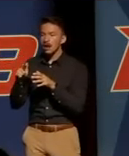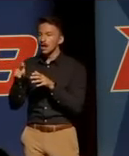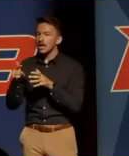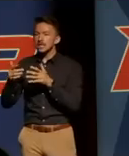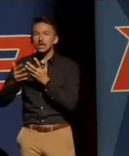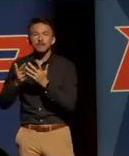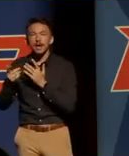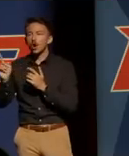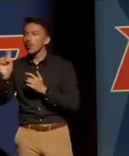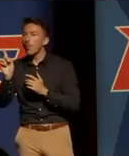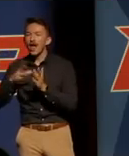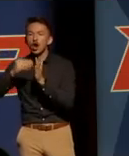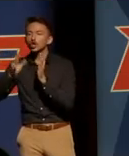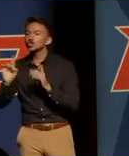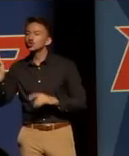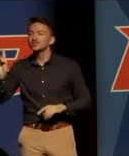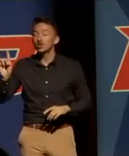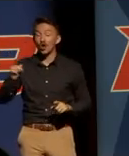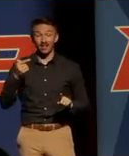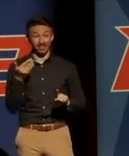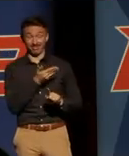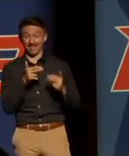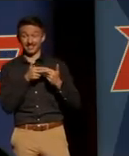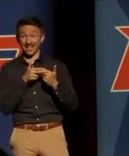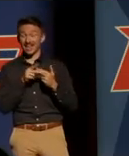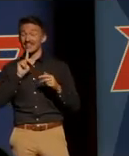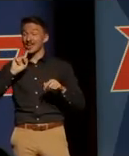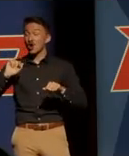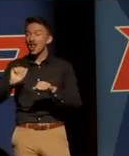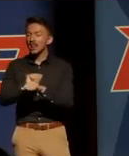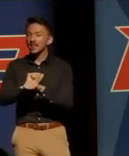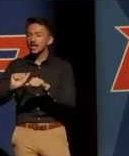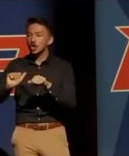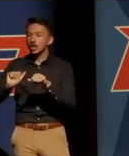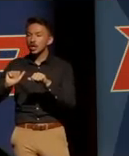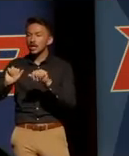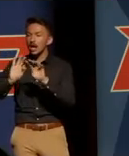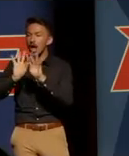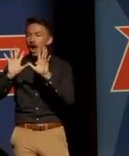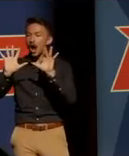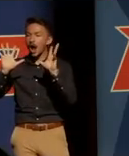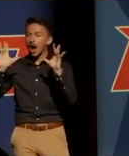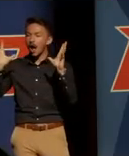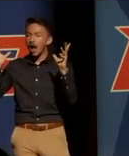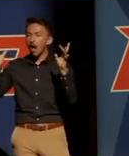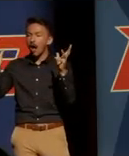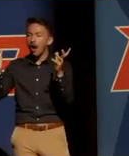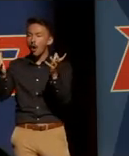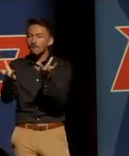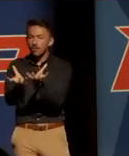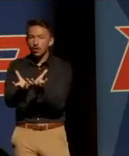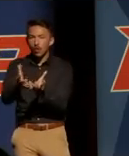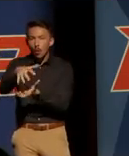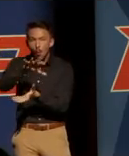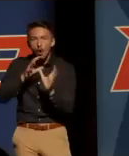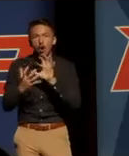see from this slide that they are literally all over the world.